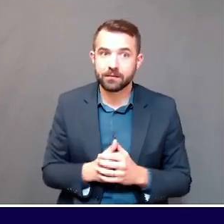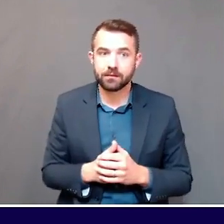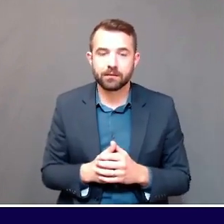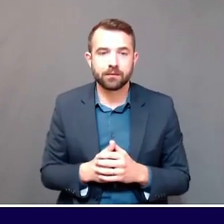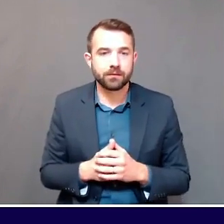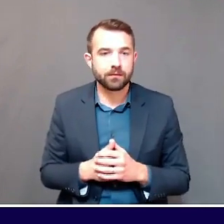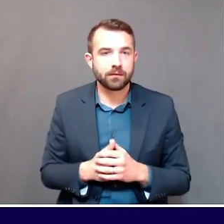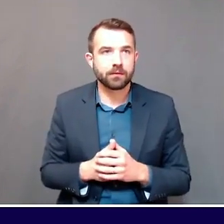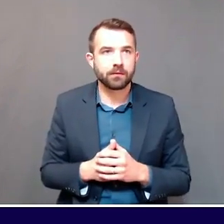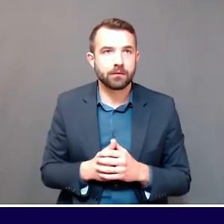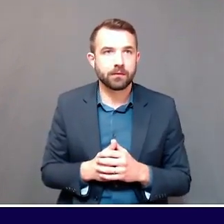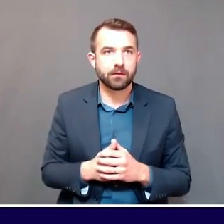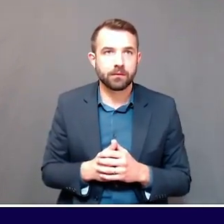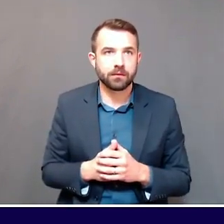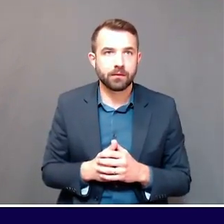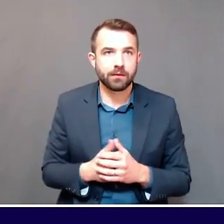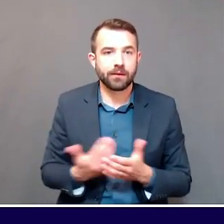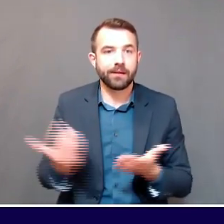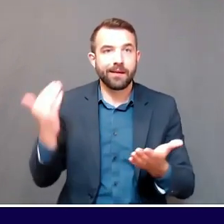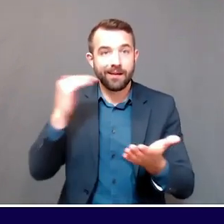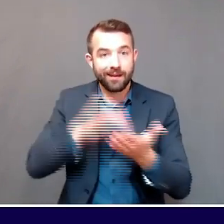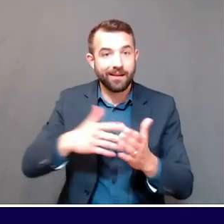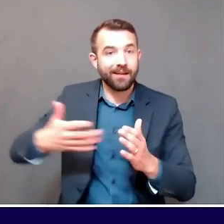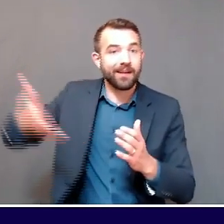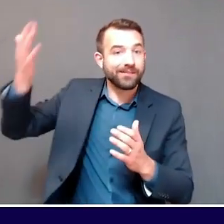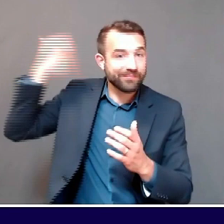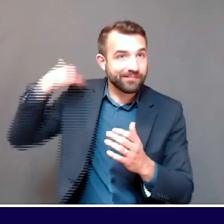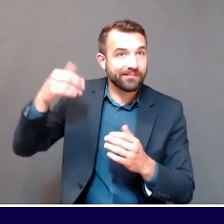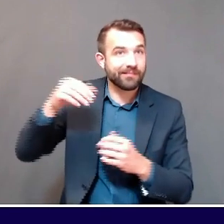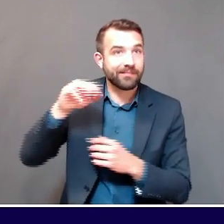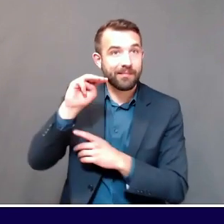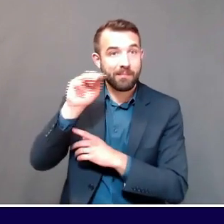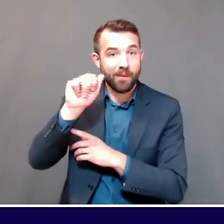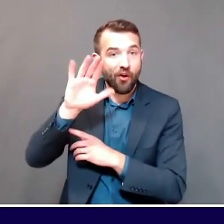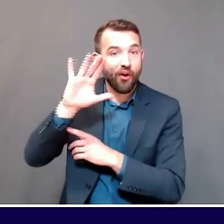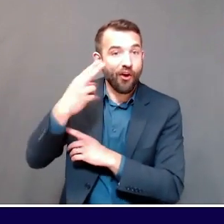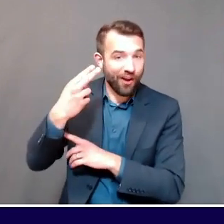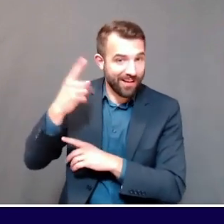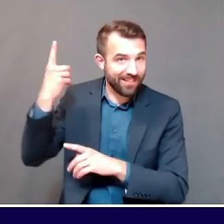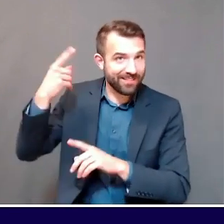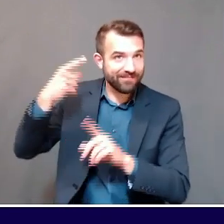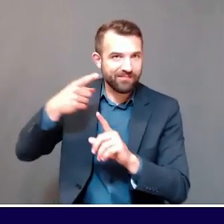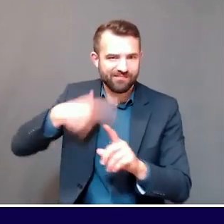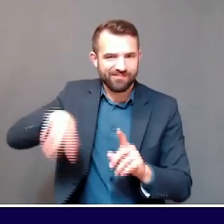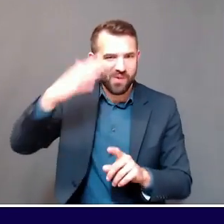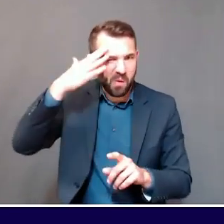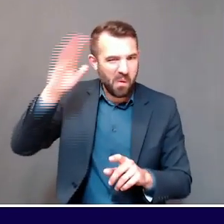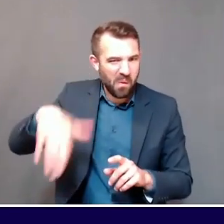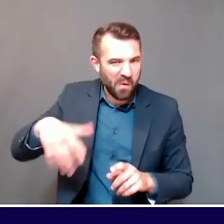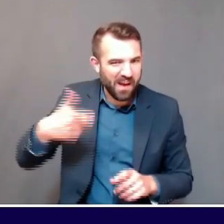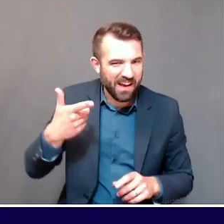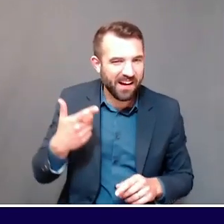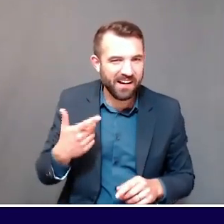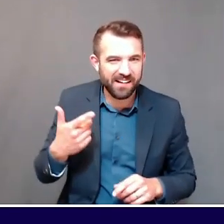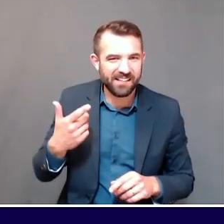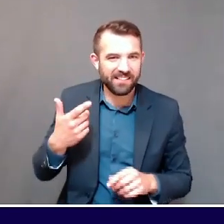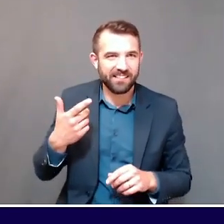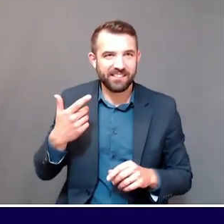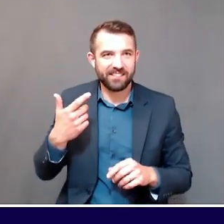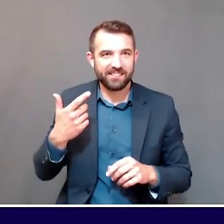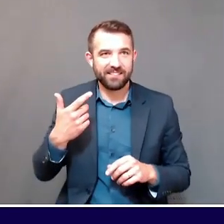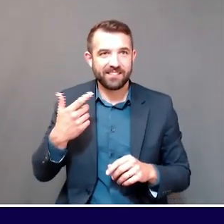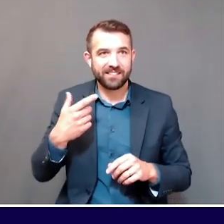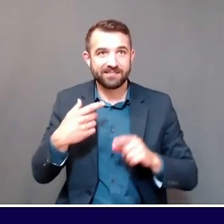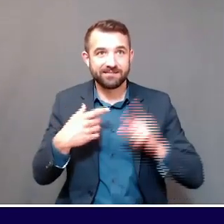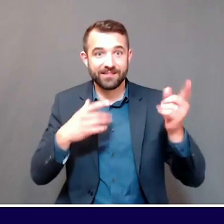Early on, again, back in March, as everyone is aware, the volume of testing reagents that